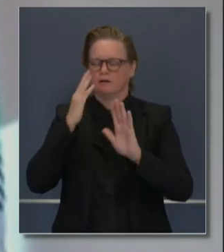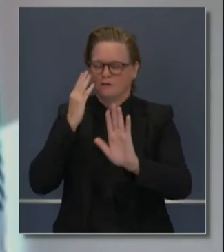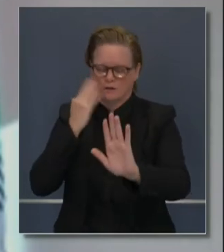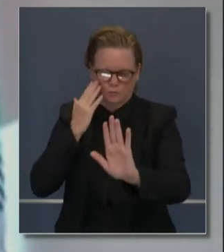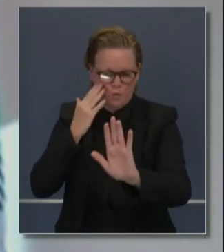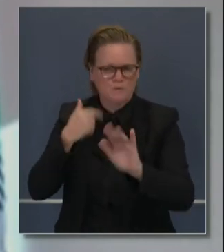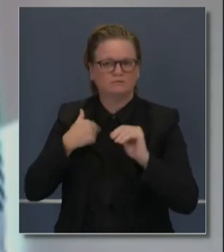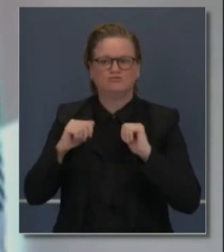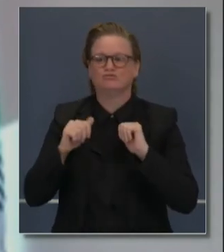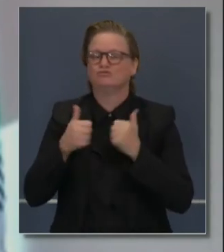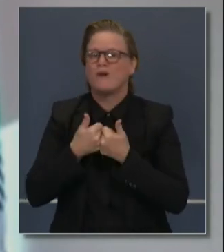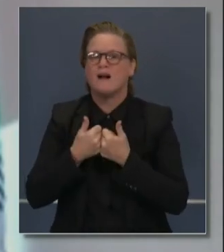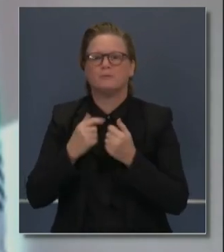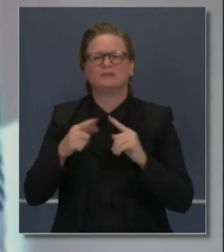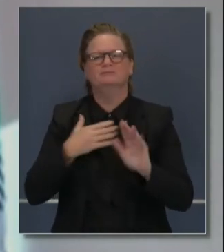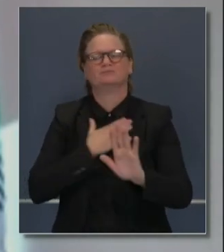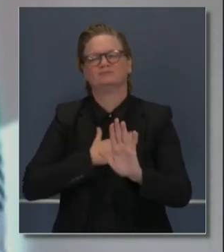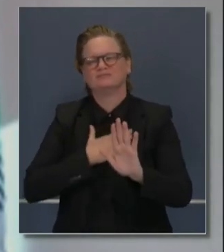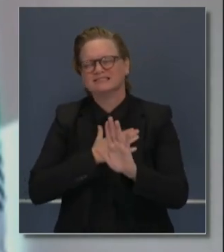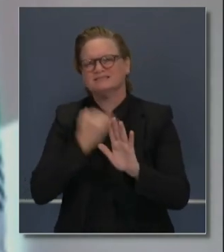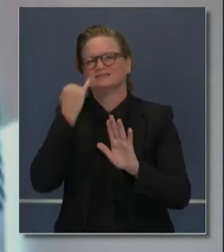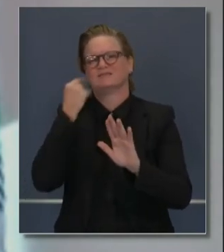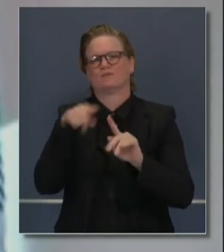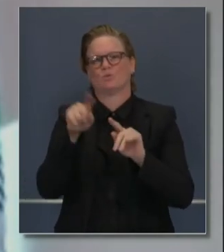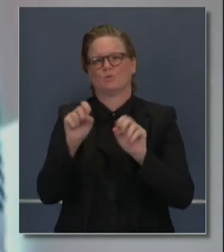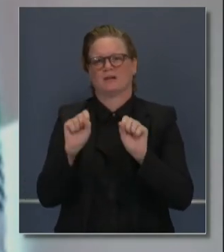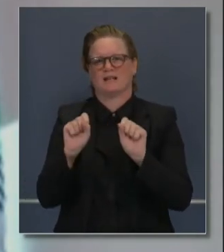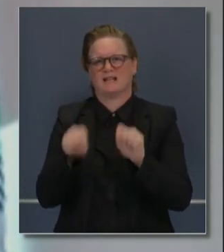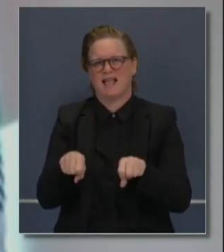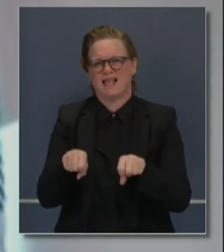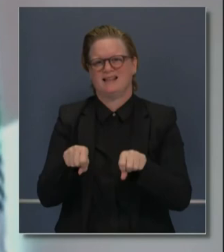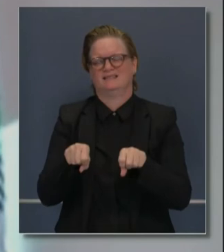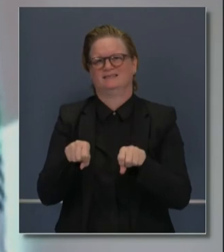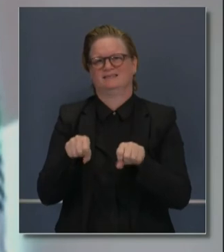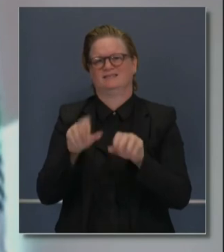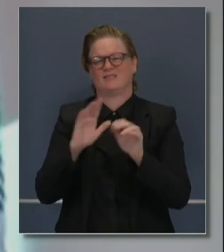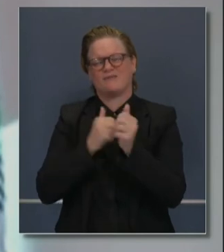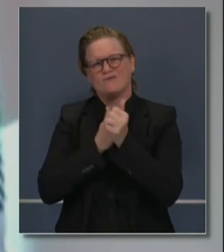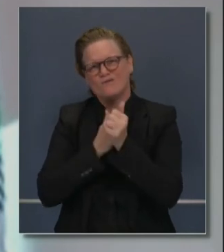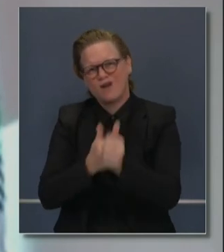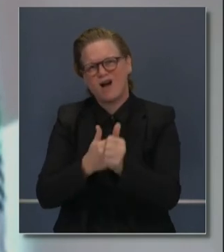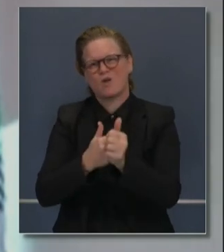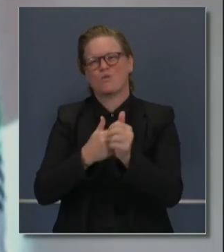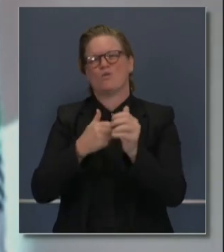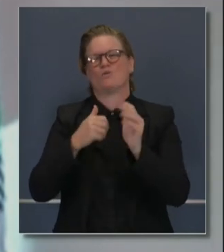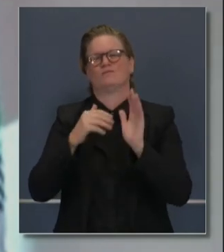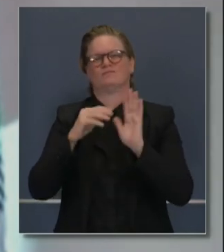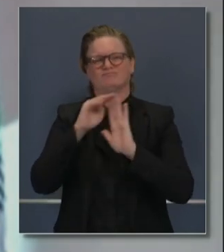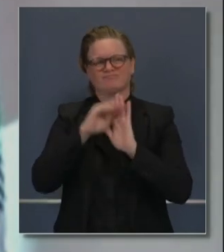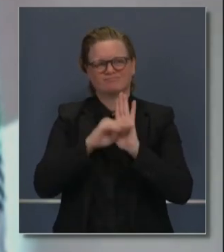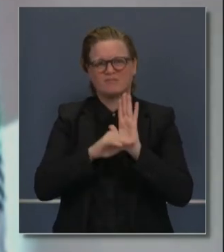to consider doing it and doing it completely, so we don't do it part of the way. You've